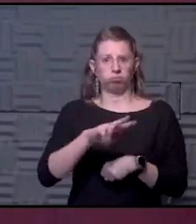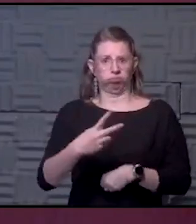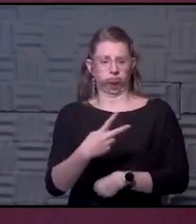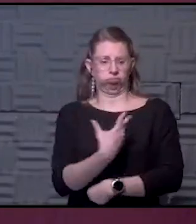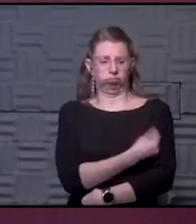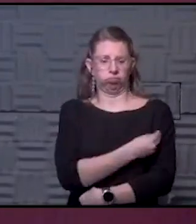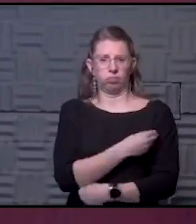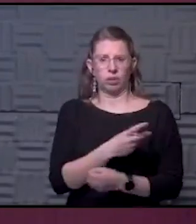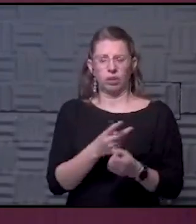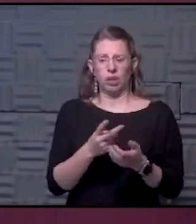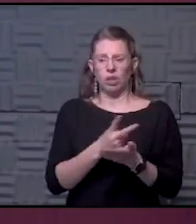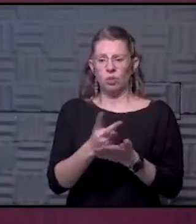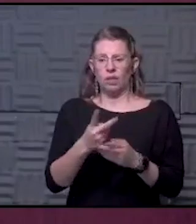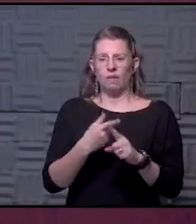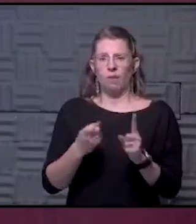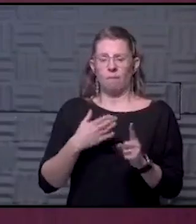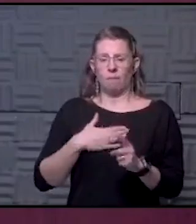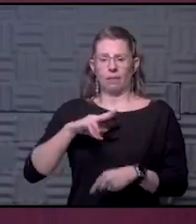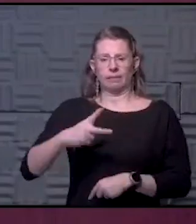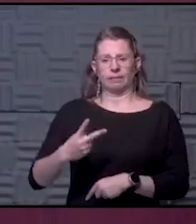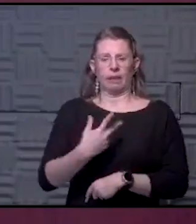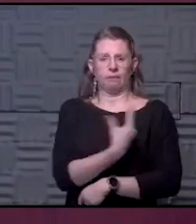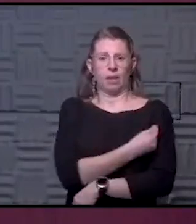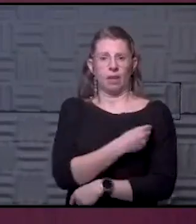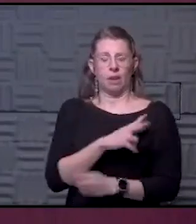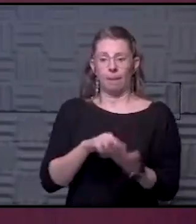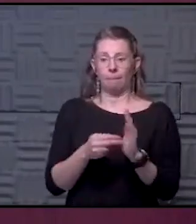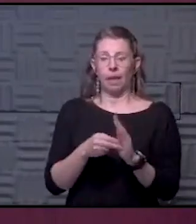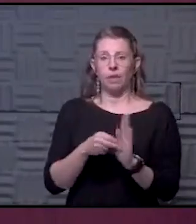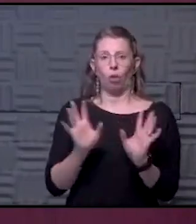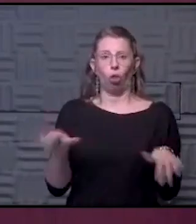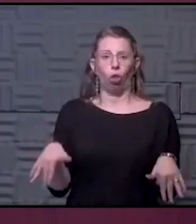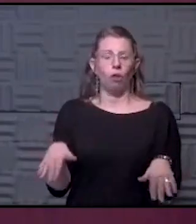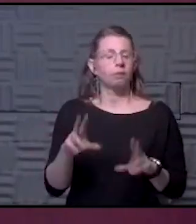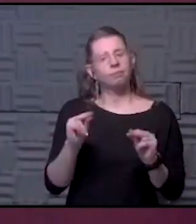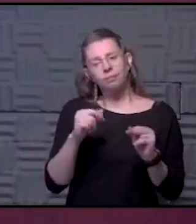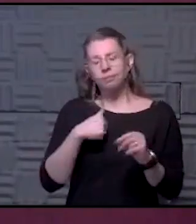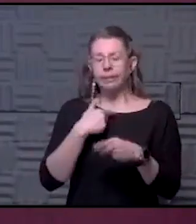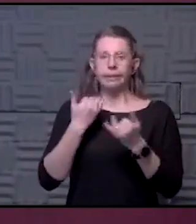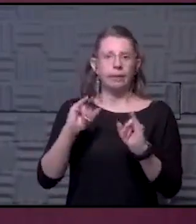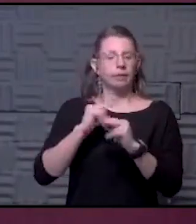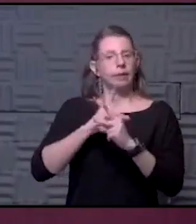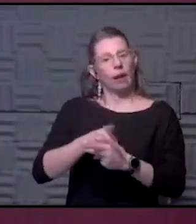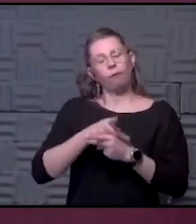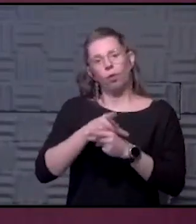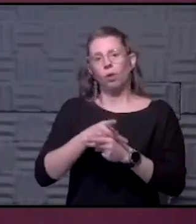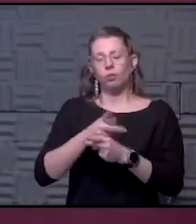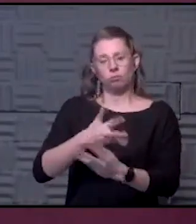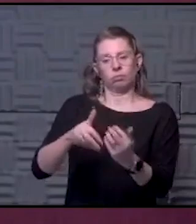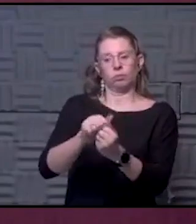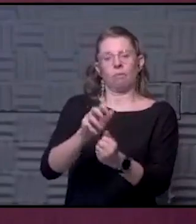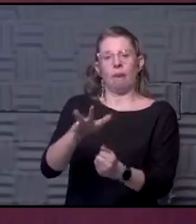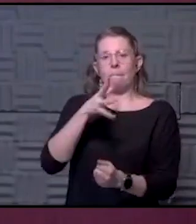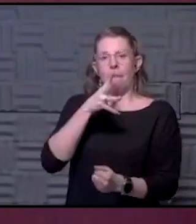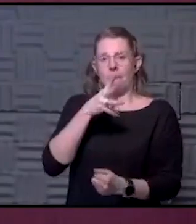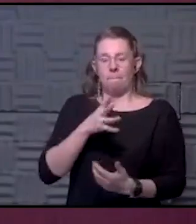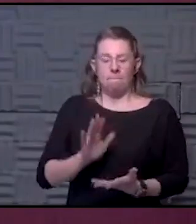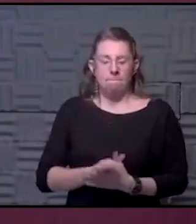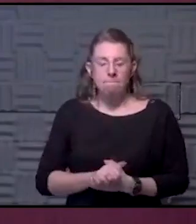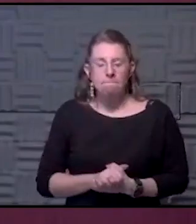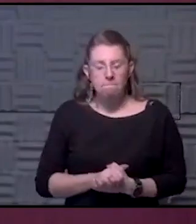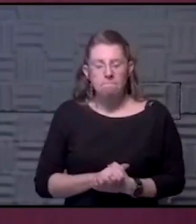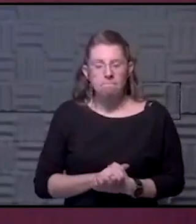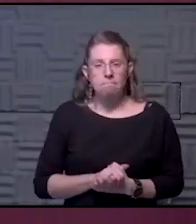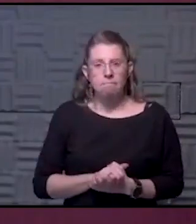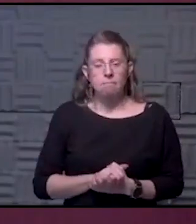I'm 2 weeks from my second vaccine, and that doesn't mean I'm letting my guard down. I'm still going to be careful, and we're going to be careful around my mom. But I think exactly that's